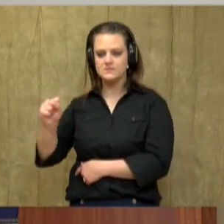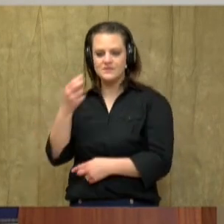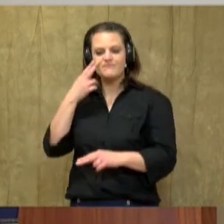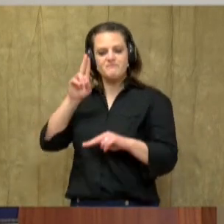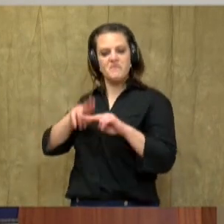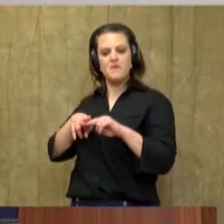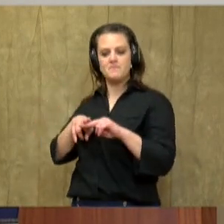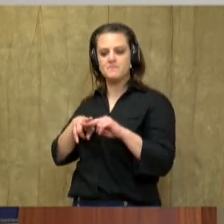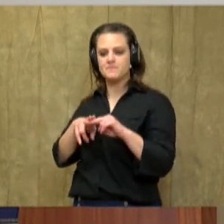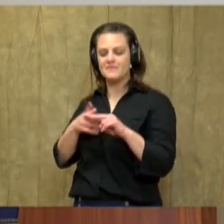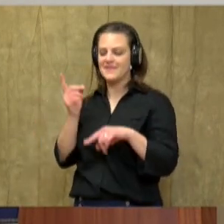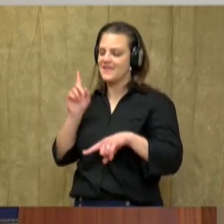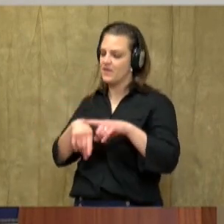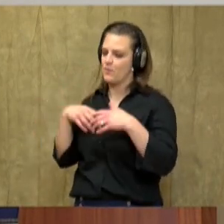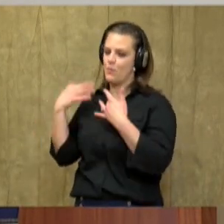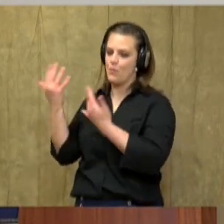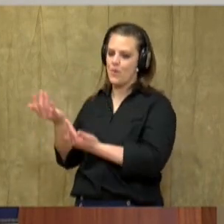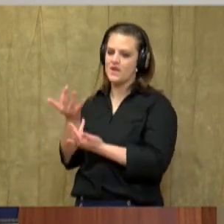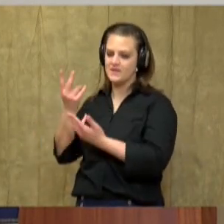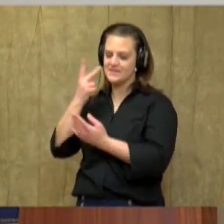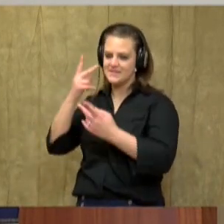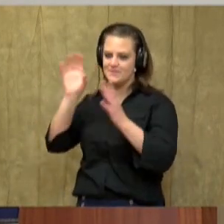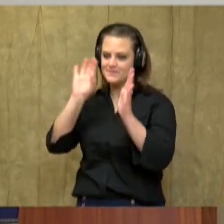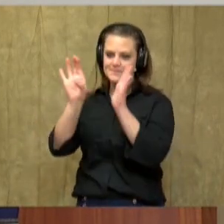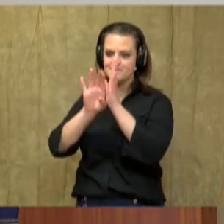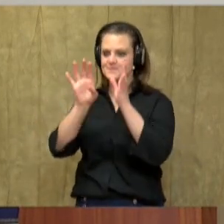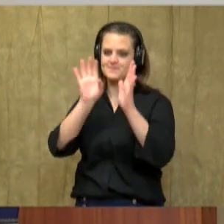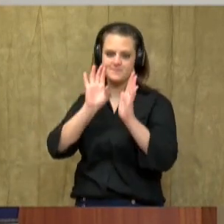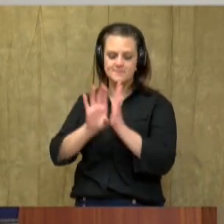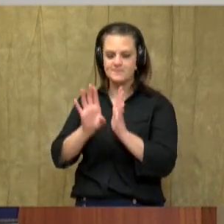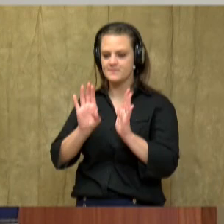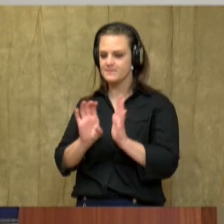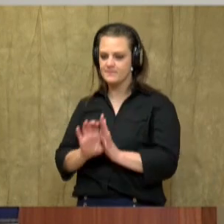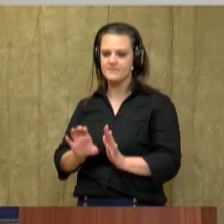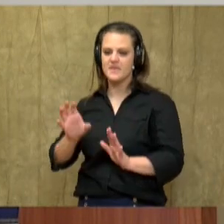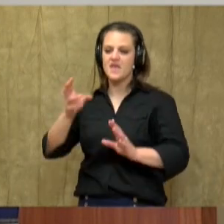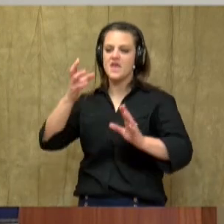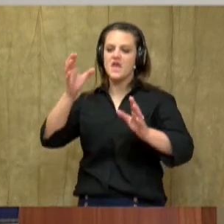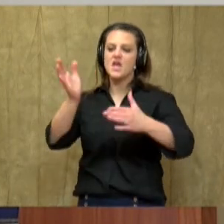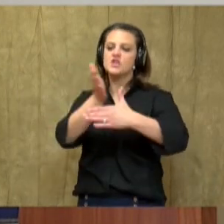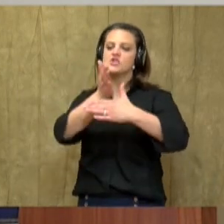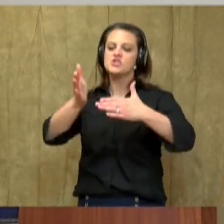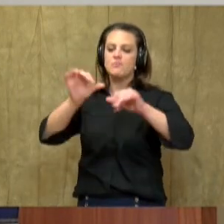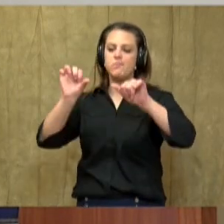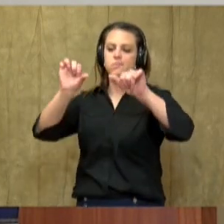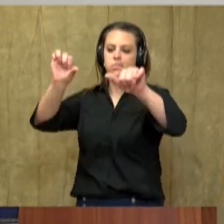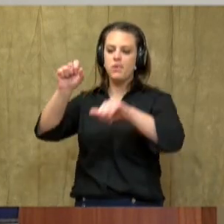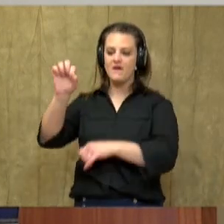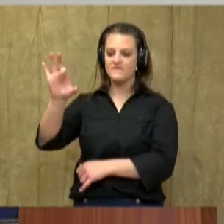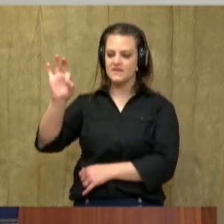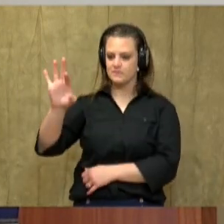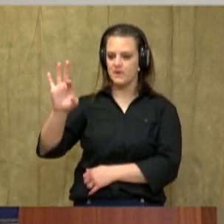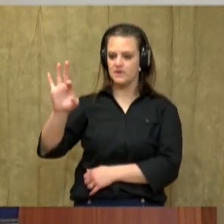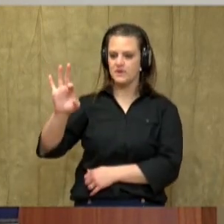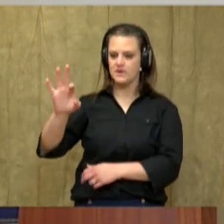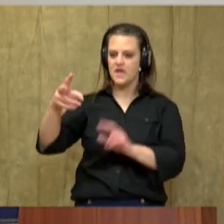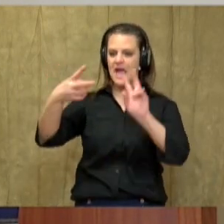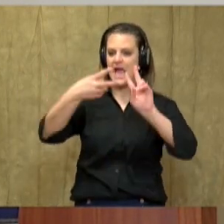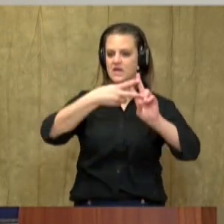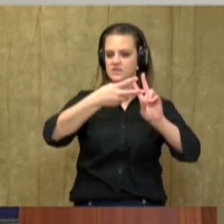fun activity I can't wait to see pictures of. Remember, you can share those on Instagram or Facebook using that